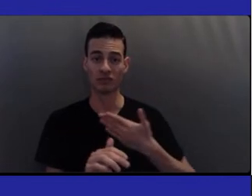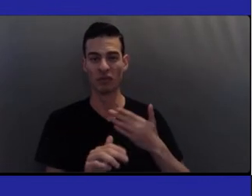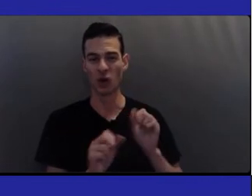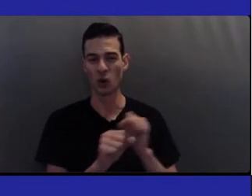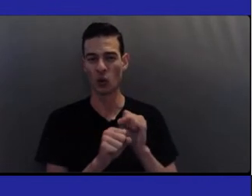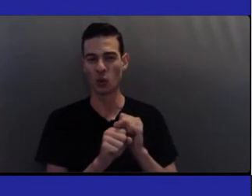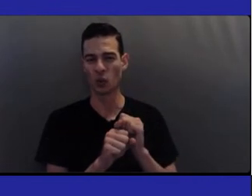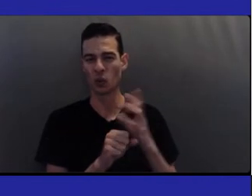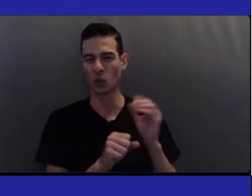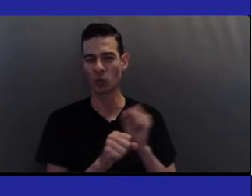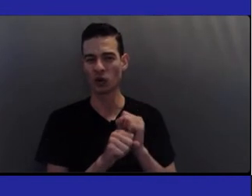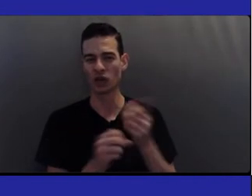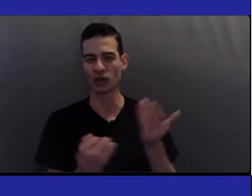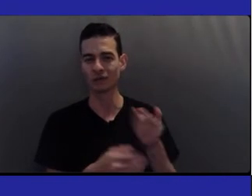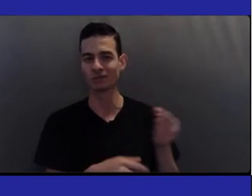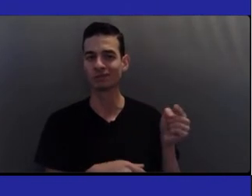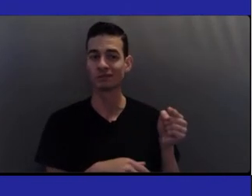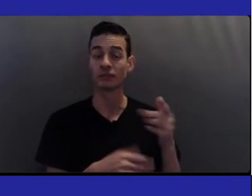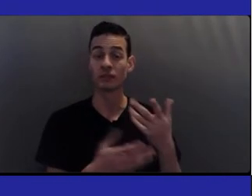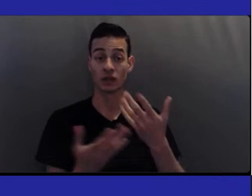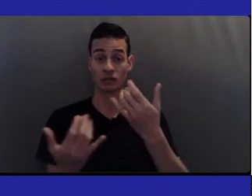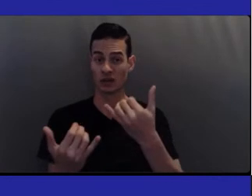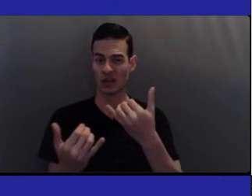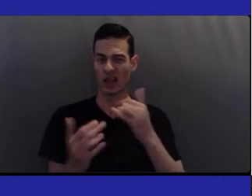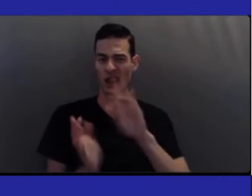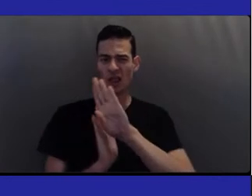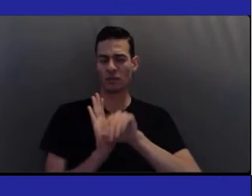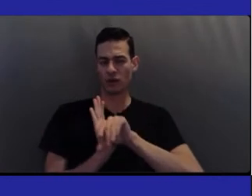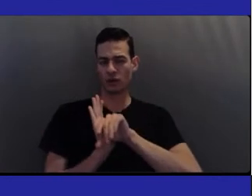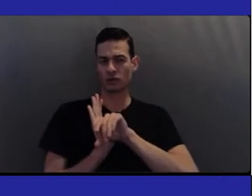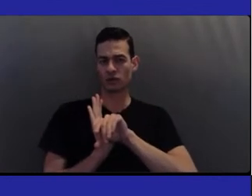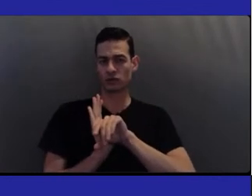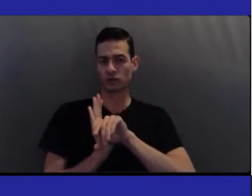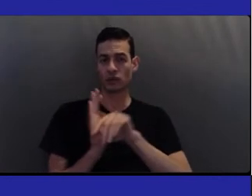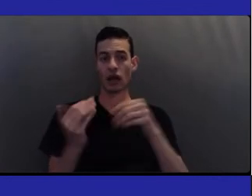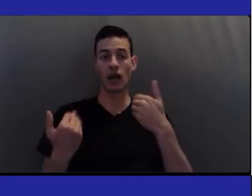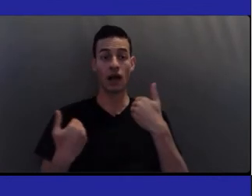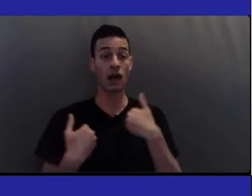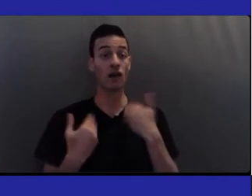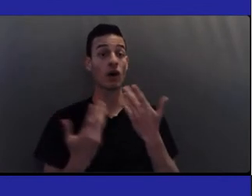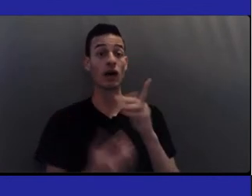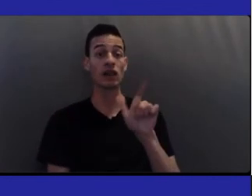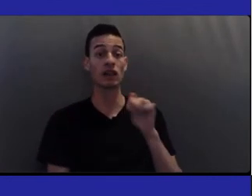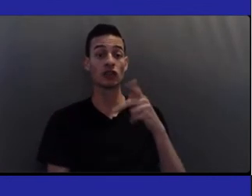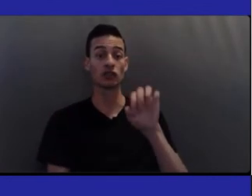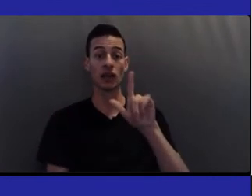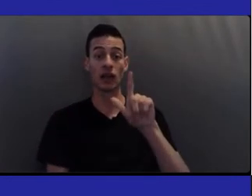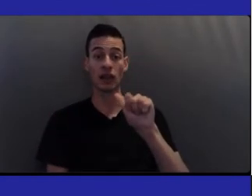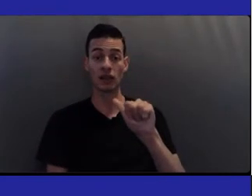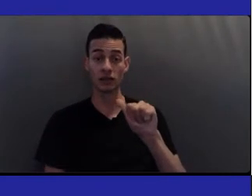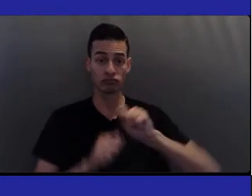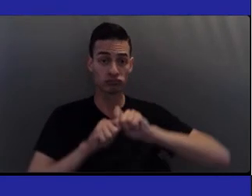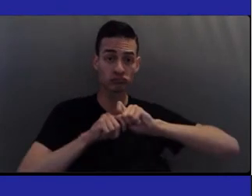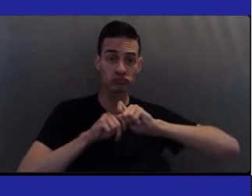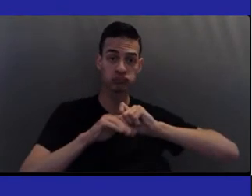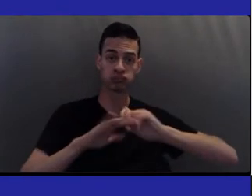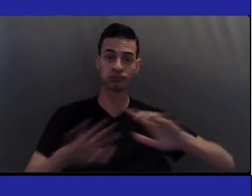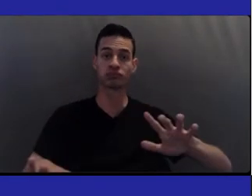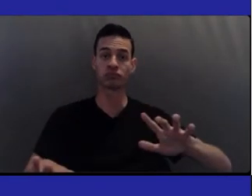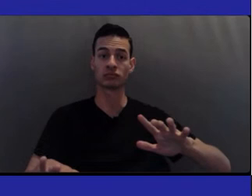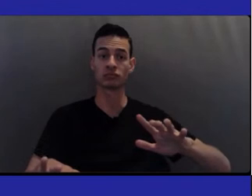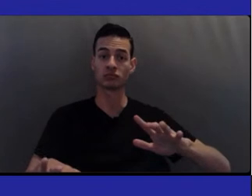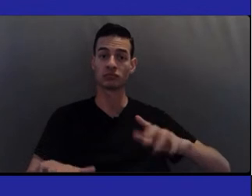service agreement. Due in 2015, there was a Legionella outbreak. New York State DOH requires that all acute and